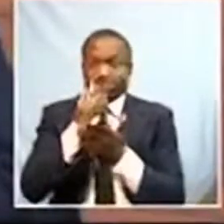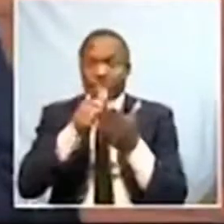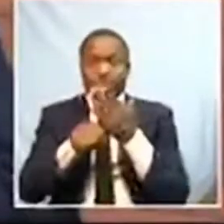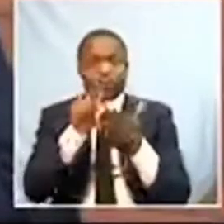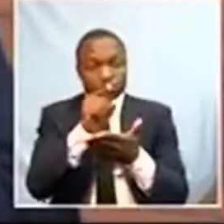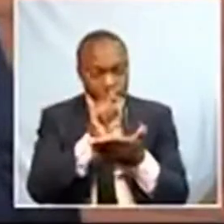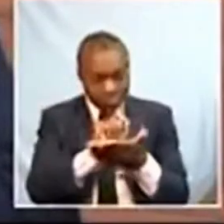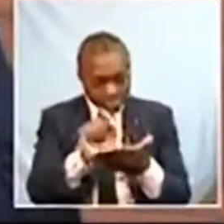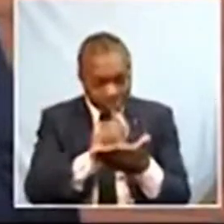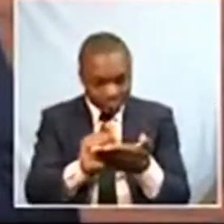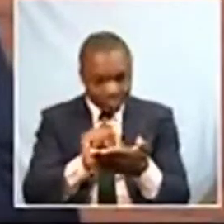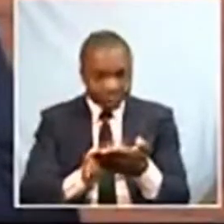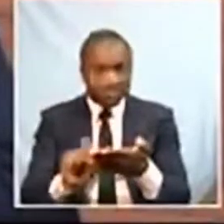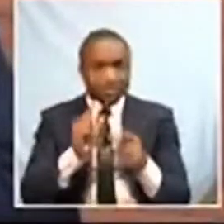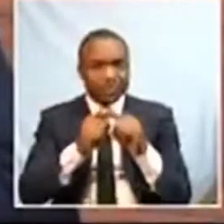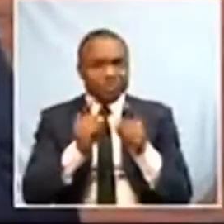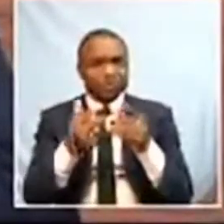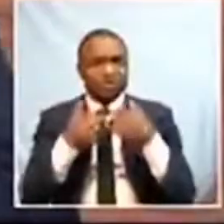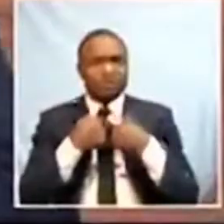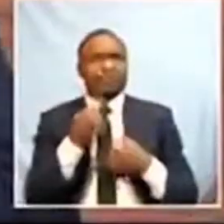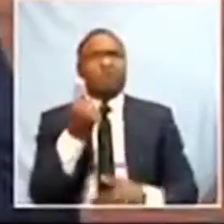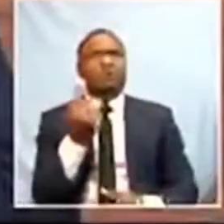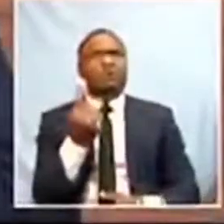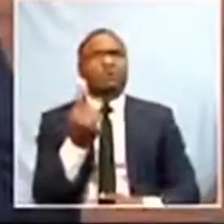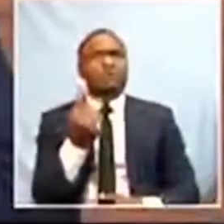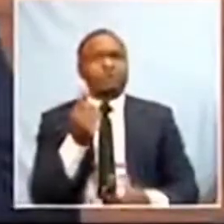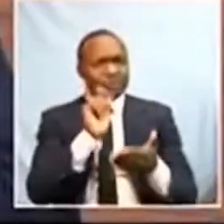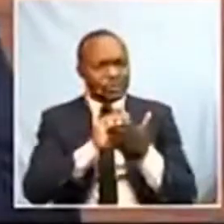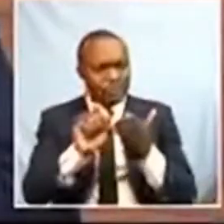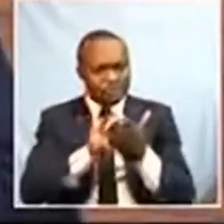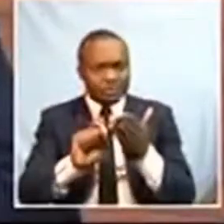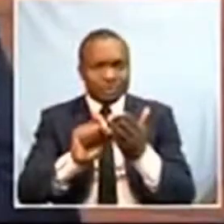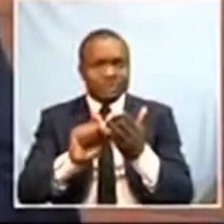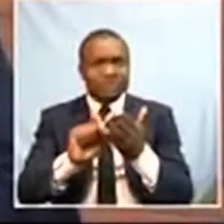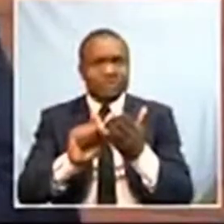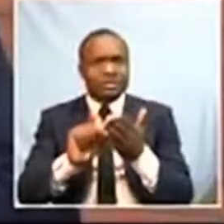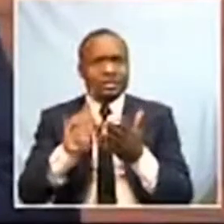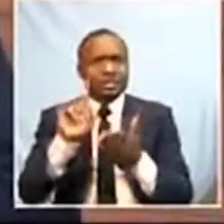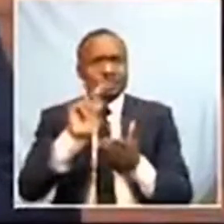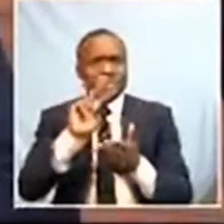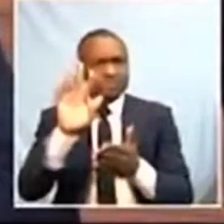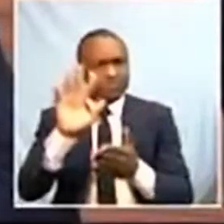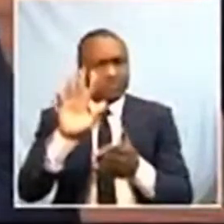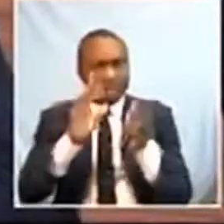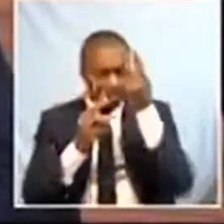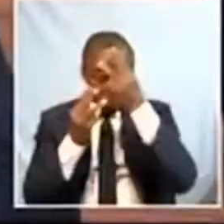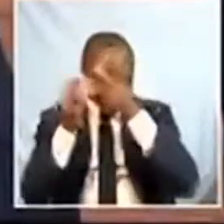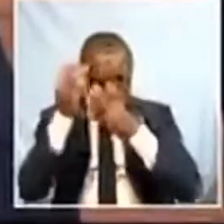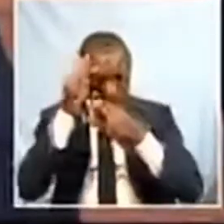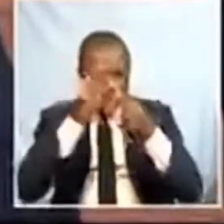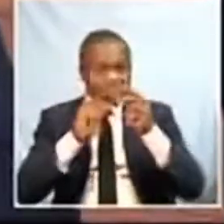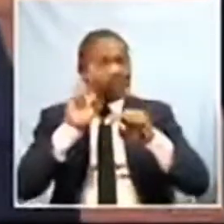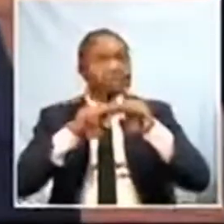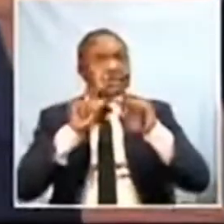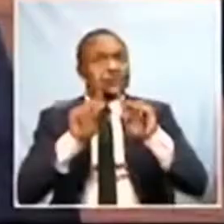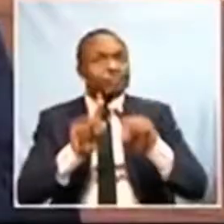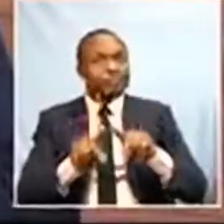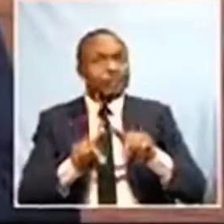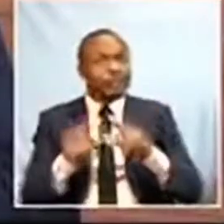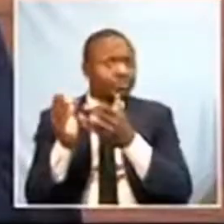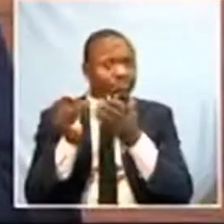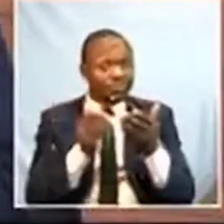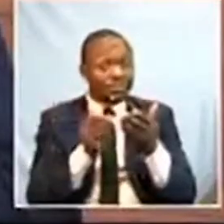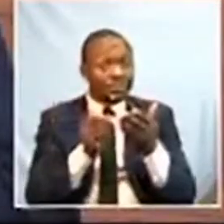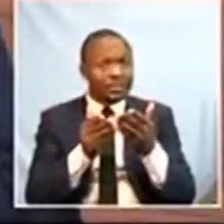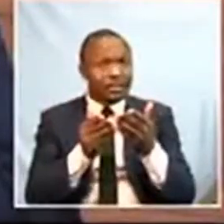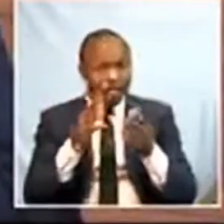written. But you have got only one, and which was written just this year. The concern that the chair has raised is equal to